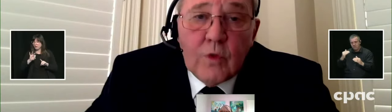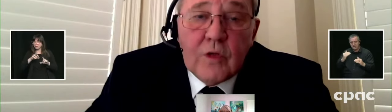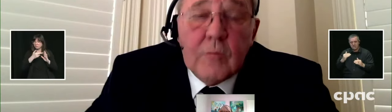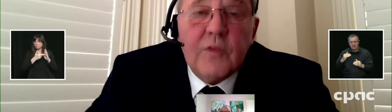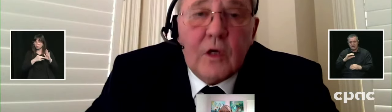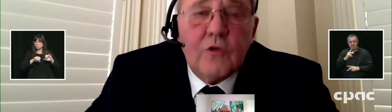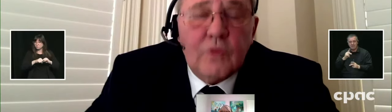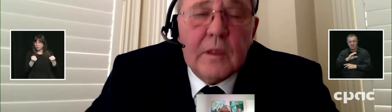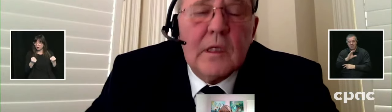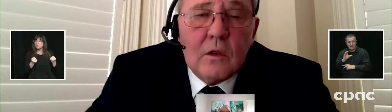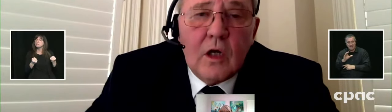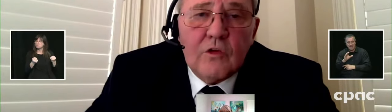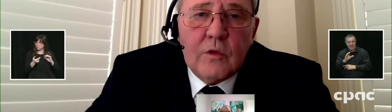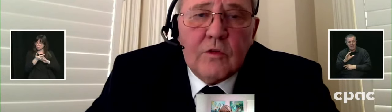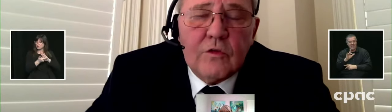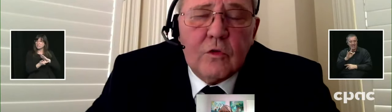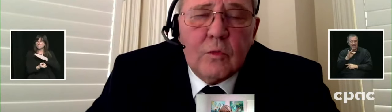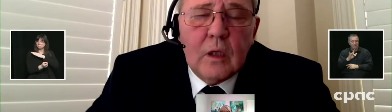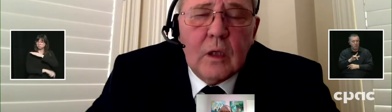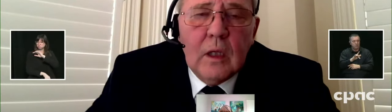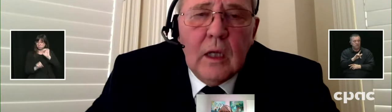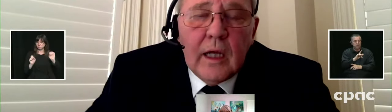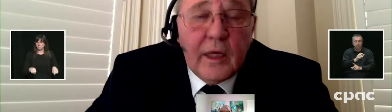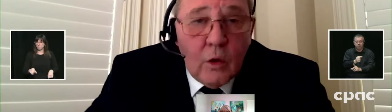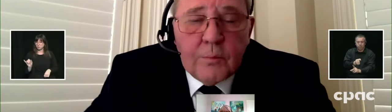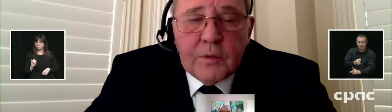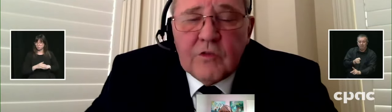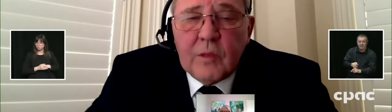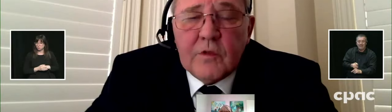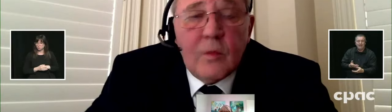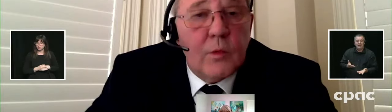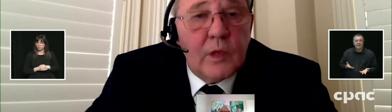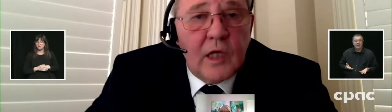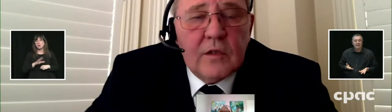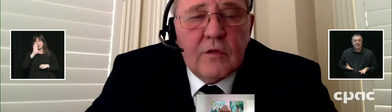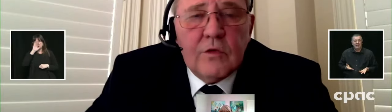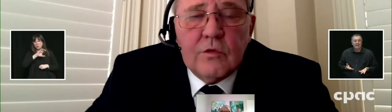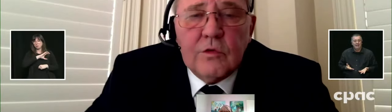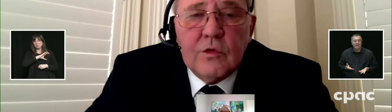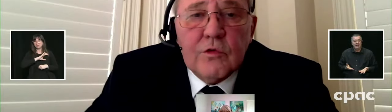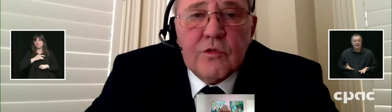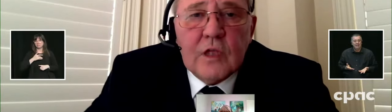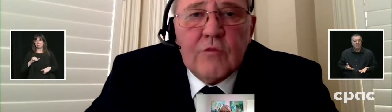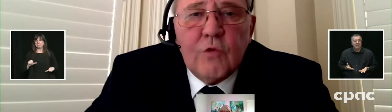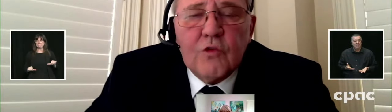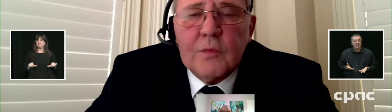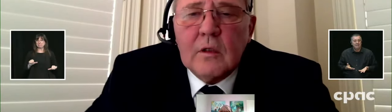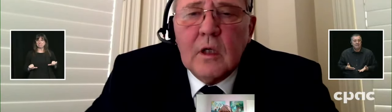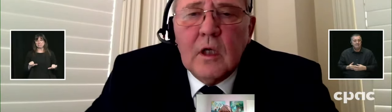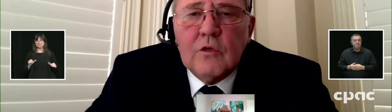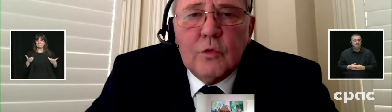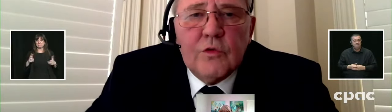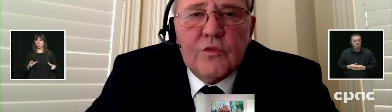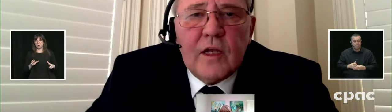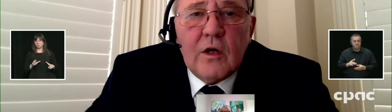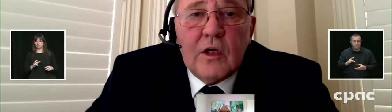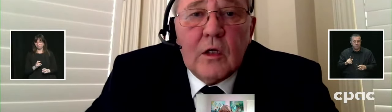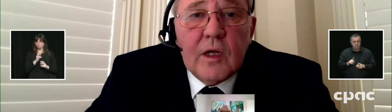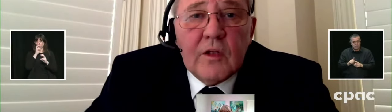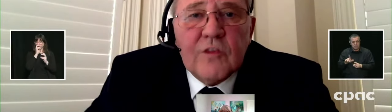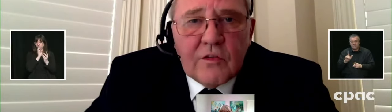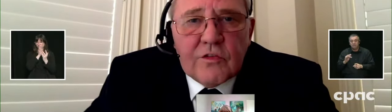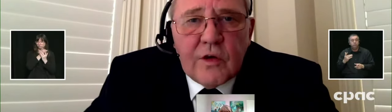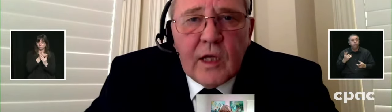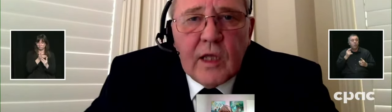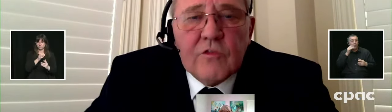of quarantine, but there can also be legal consequences as well. And I know the police have been somewhat reluctant to use the enforcement tools that are here,